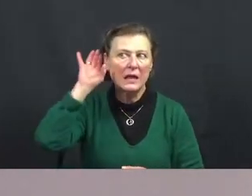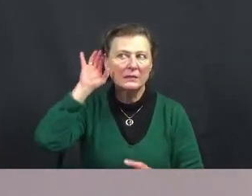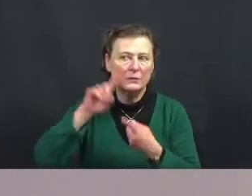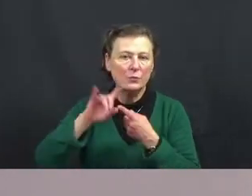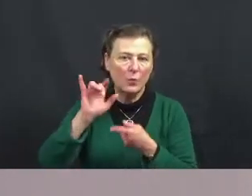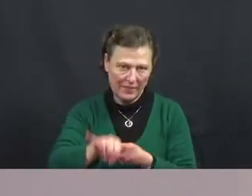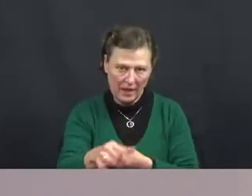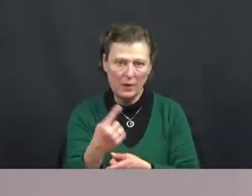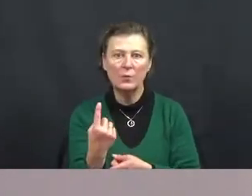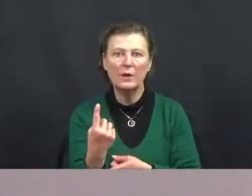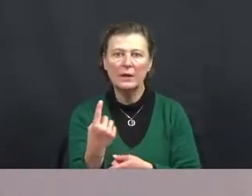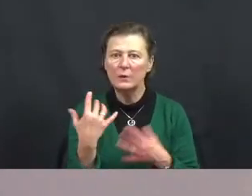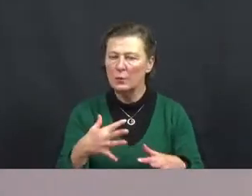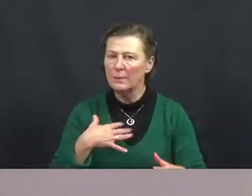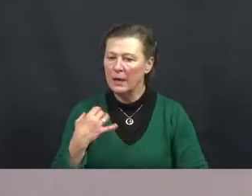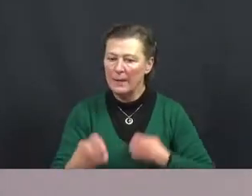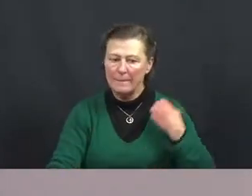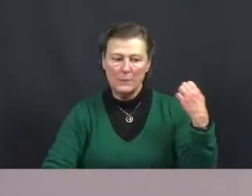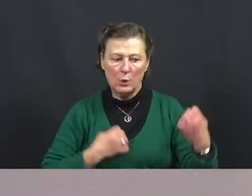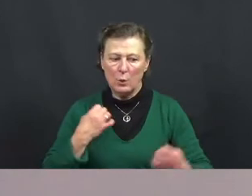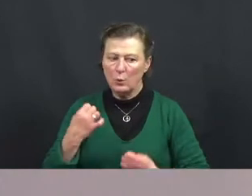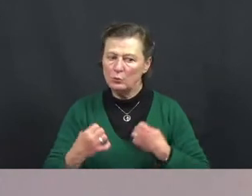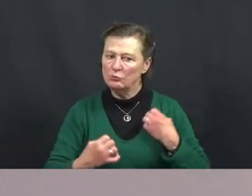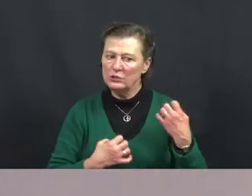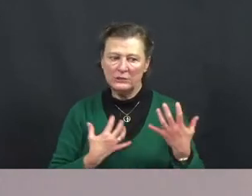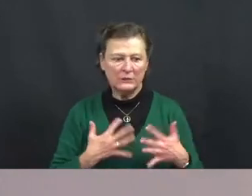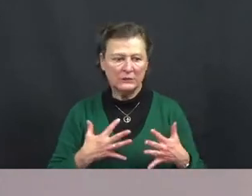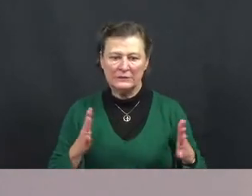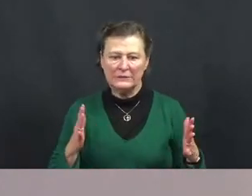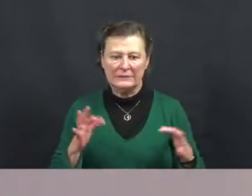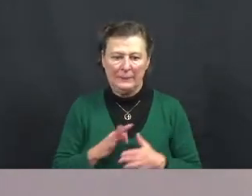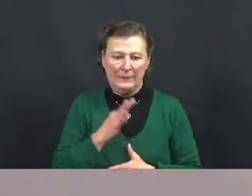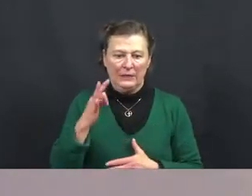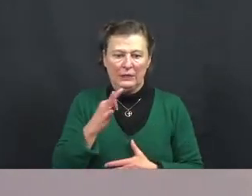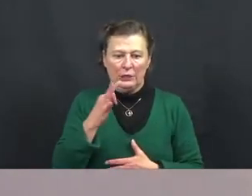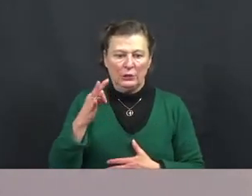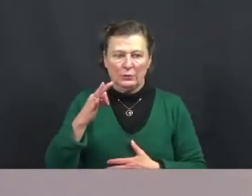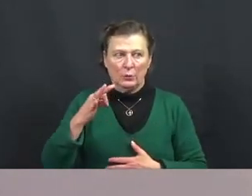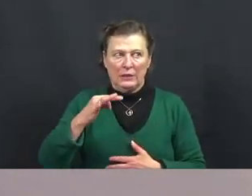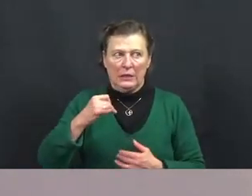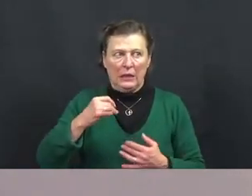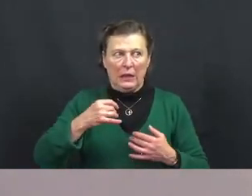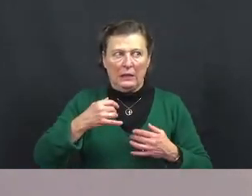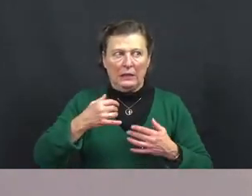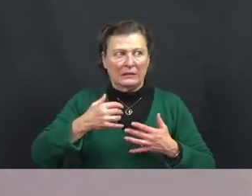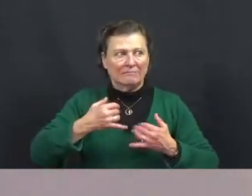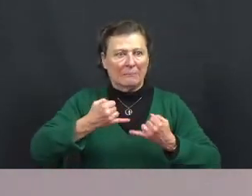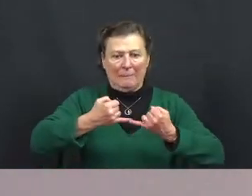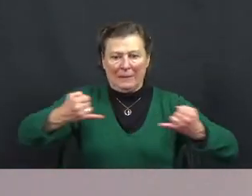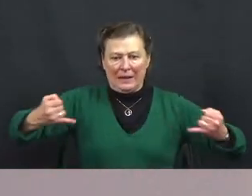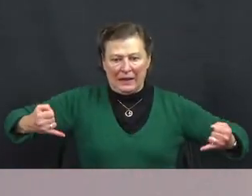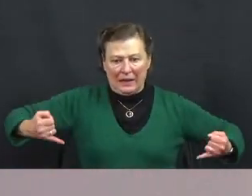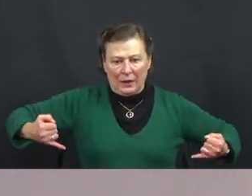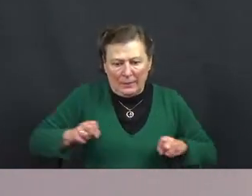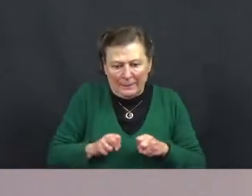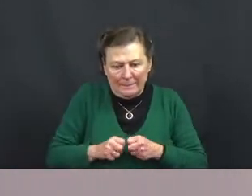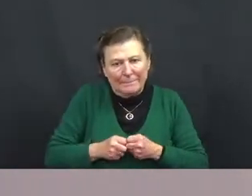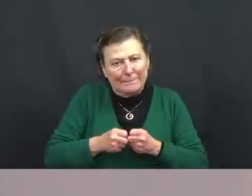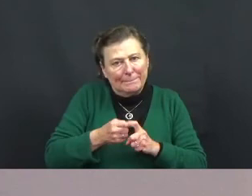sonata, how my emotional world, my spiritual vistas expanded so